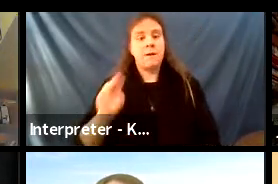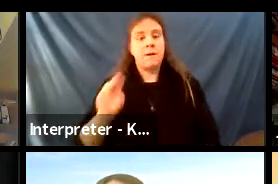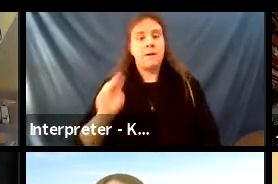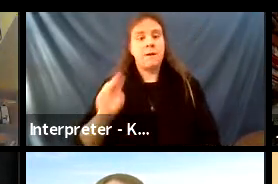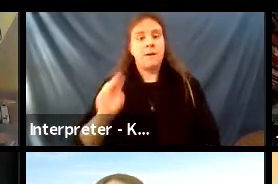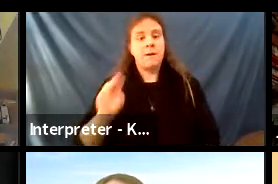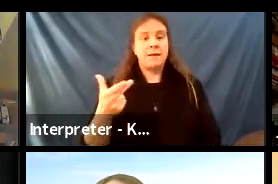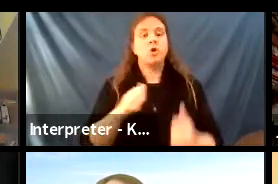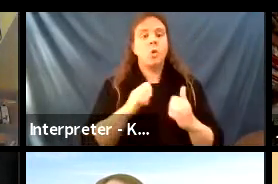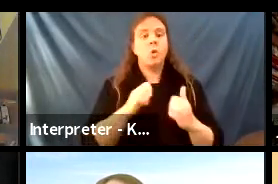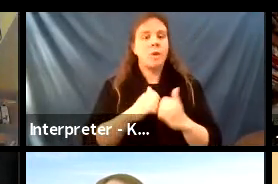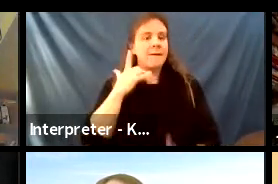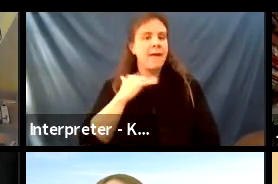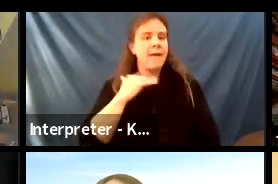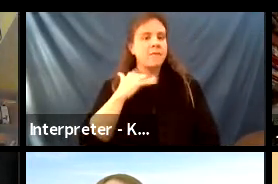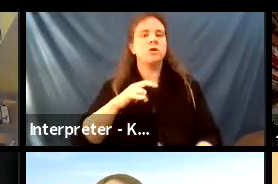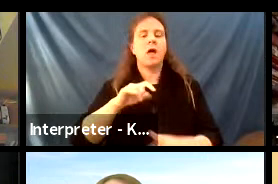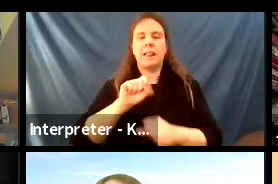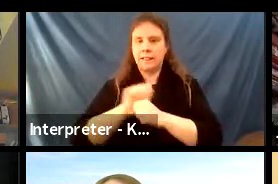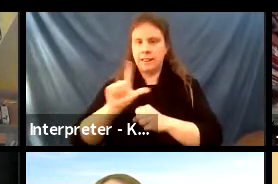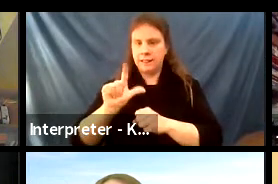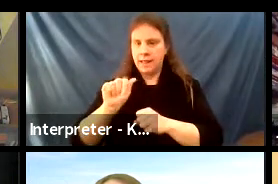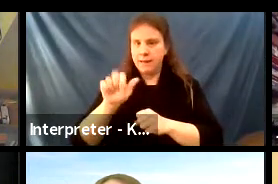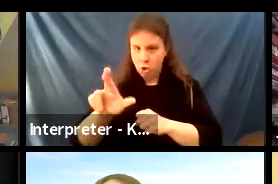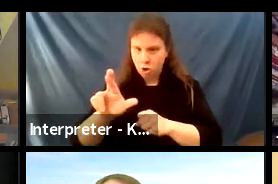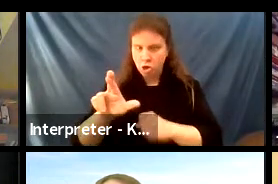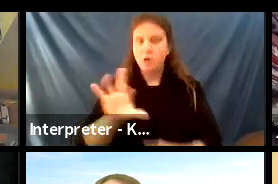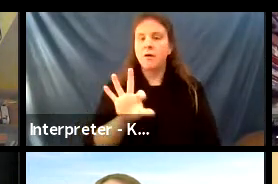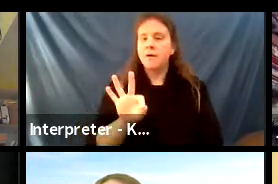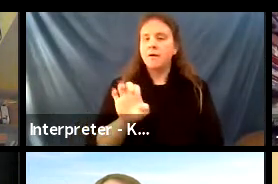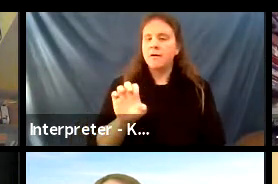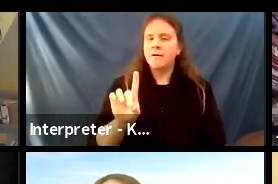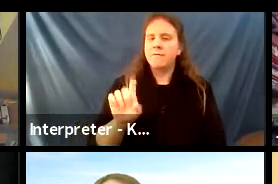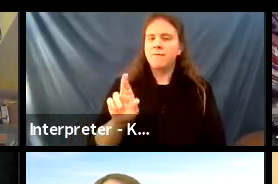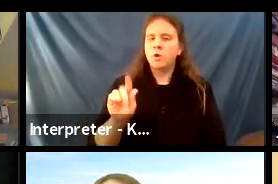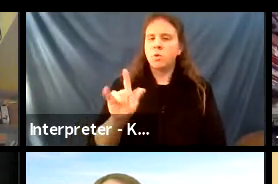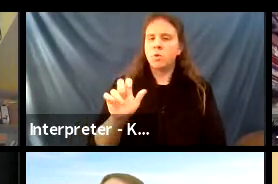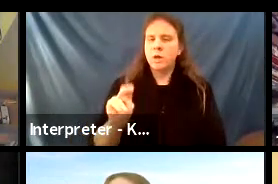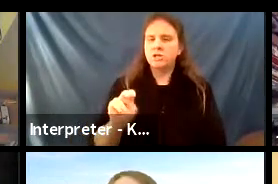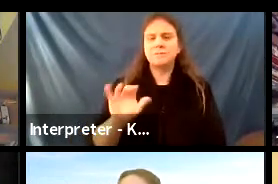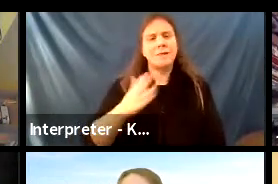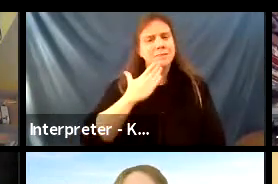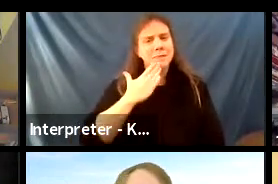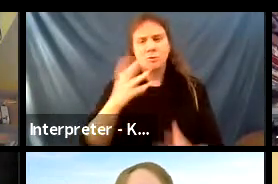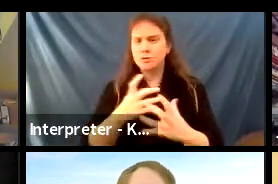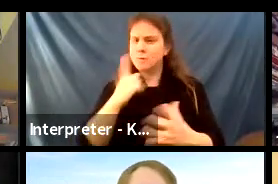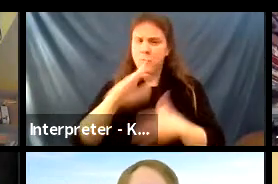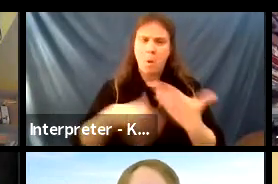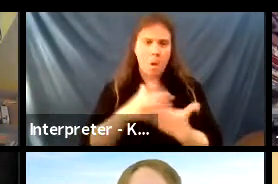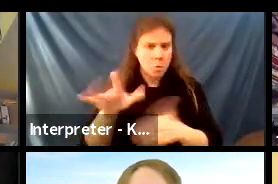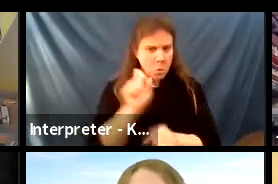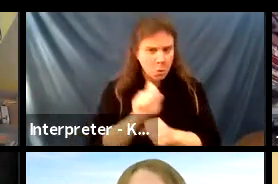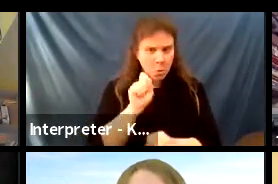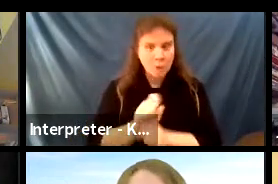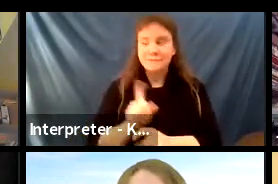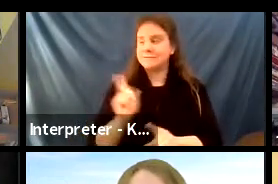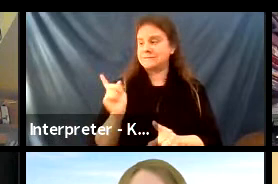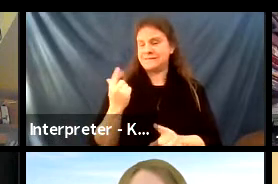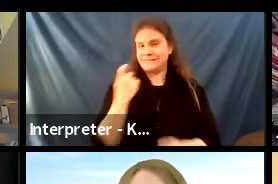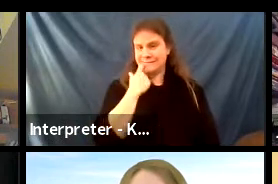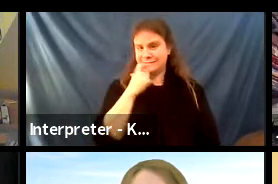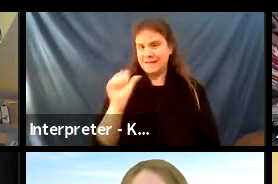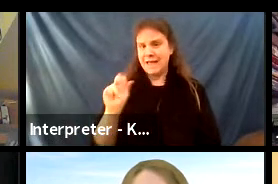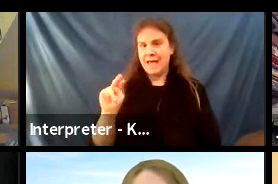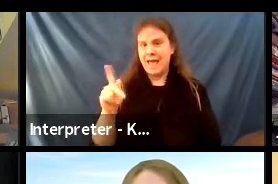Labor Federation. Thank you so much for all the work that went into this. And Anthony said most of what I wanted to say, probably much more eloquently than I could have,